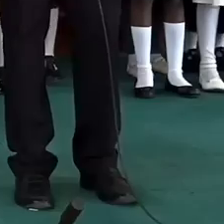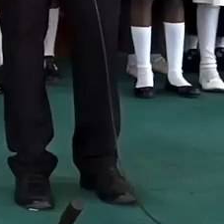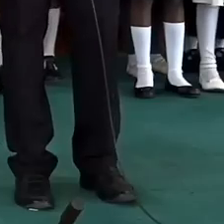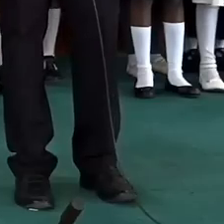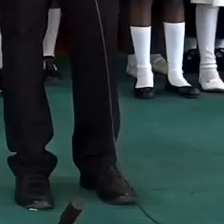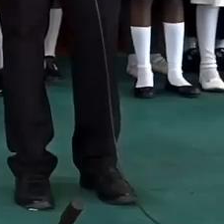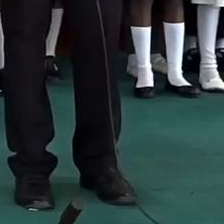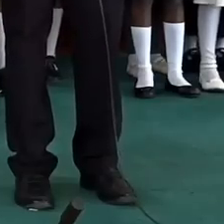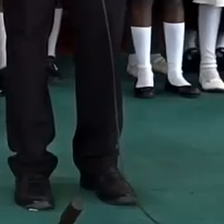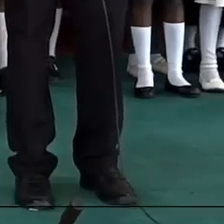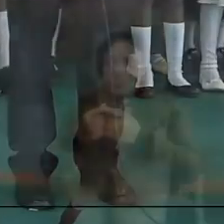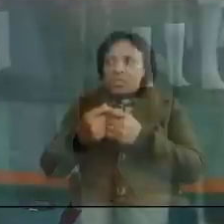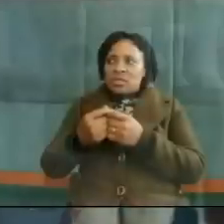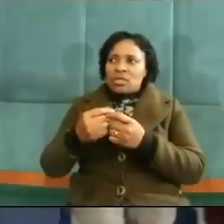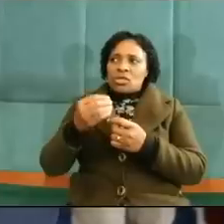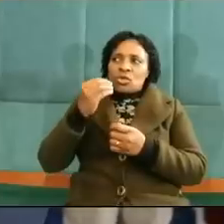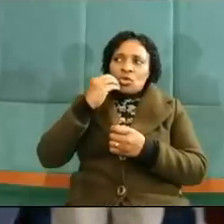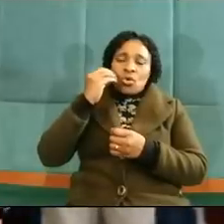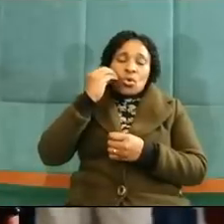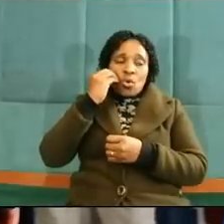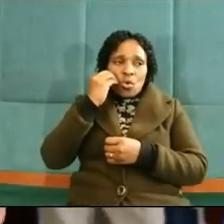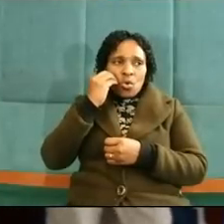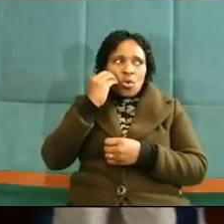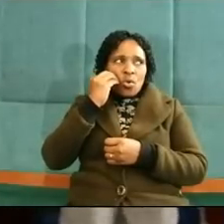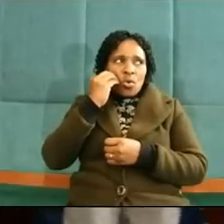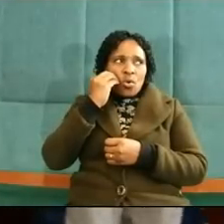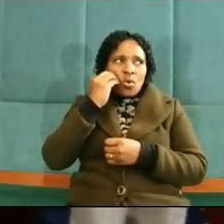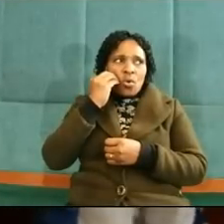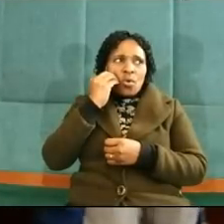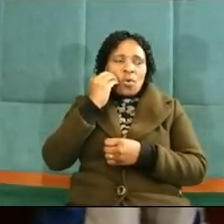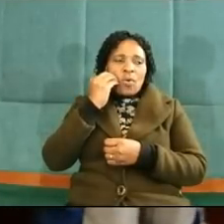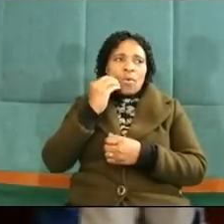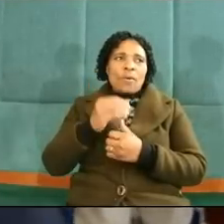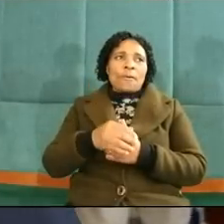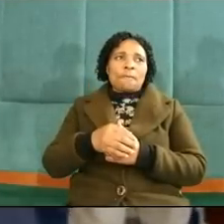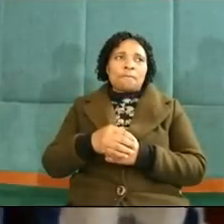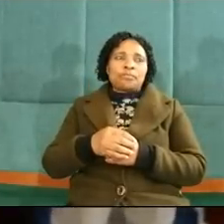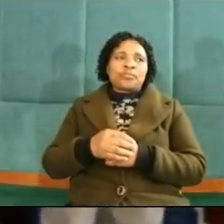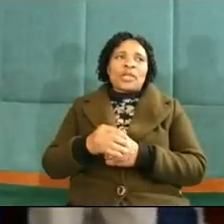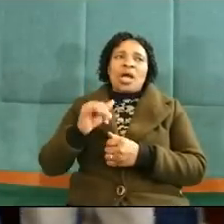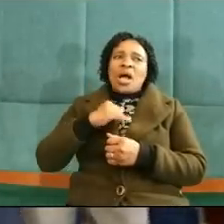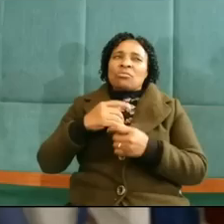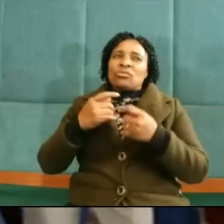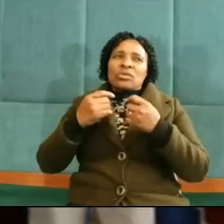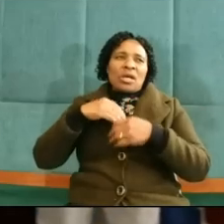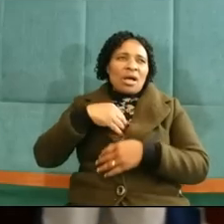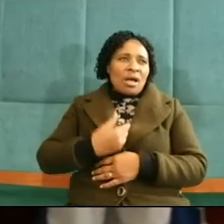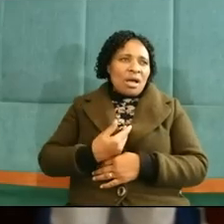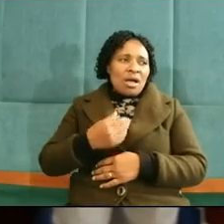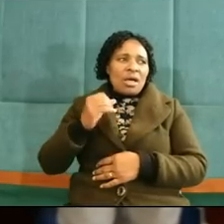come. I see you coming. I see you coming. Come. I see you coming. Is there any other? Come.